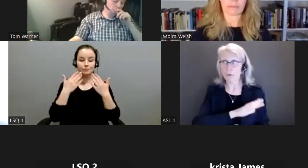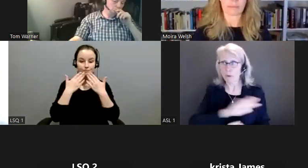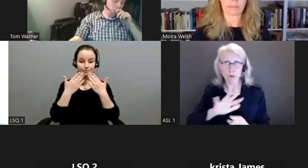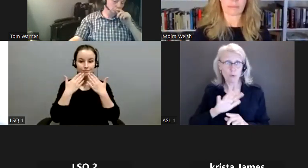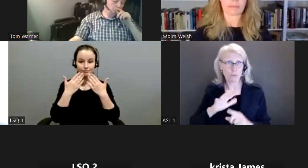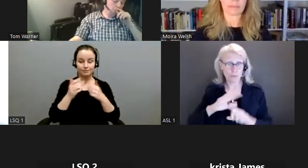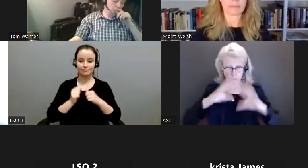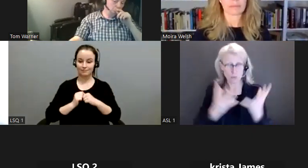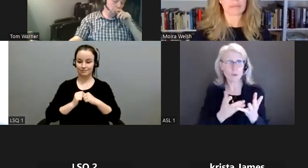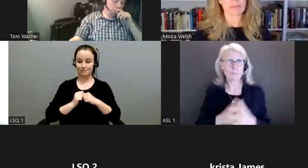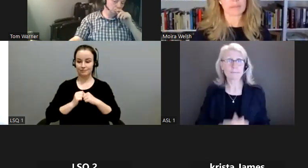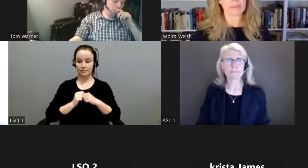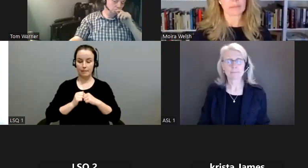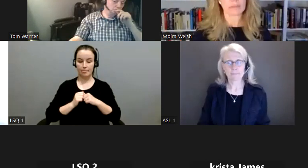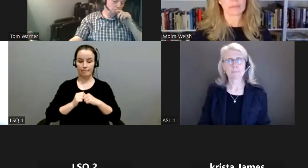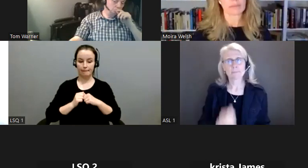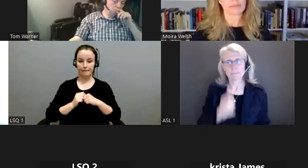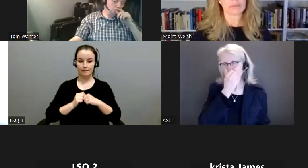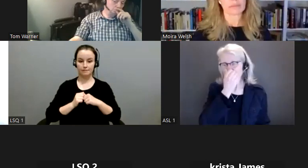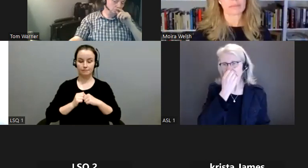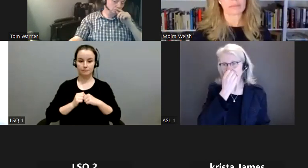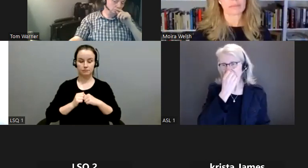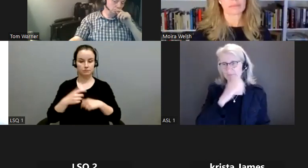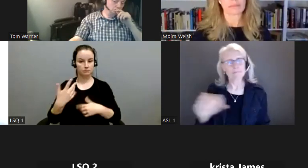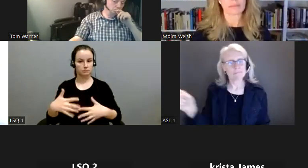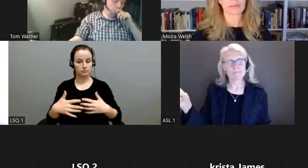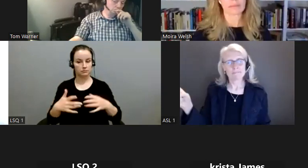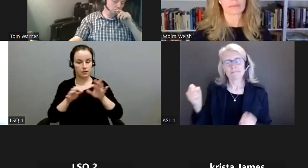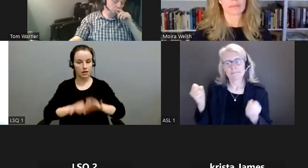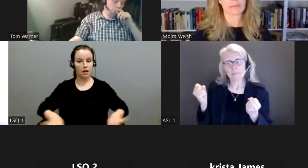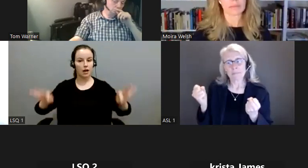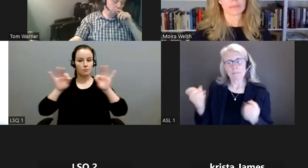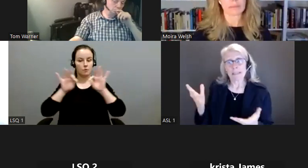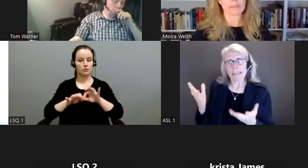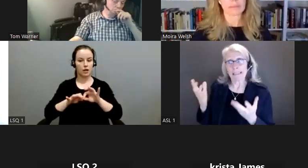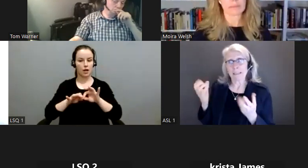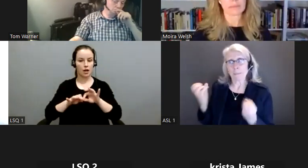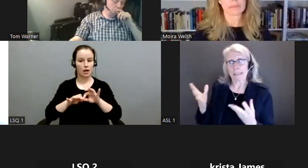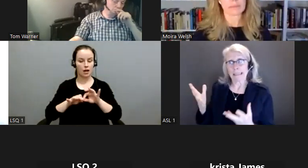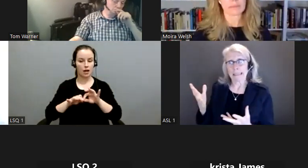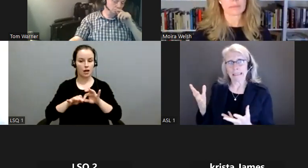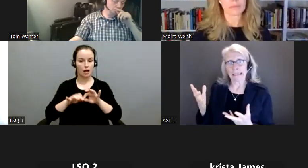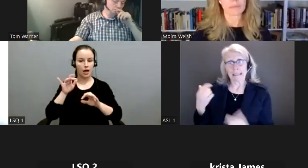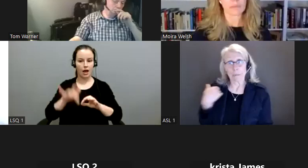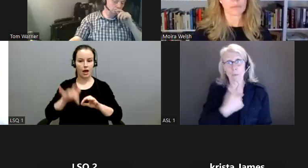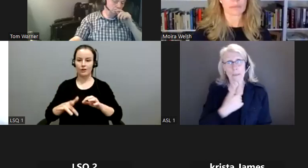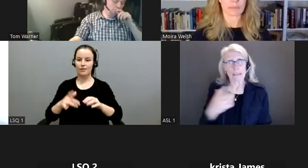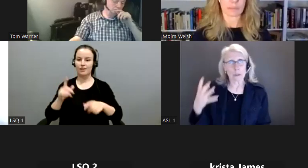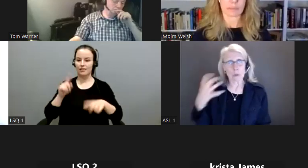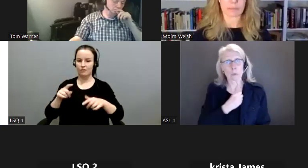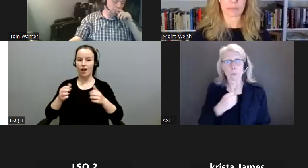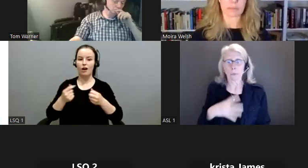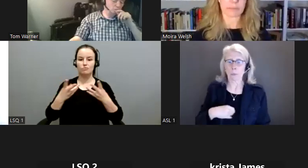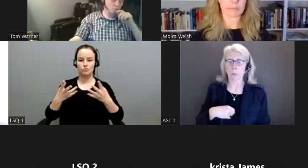critically important that we realize that many of the assumptions that are made in white communities, in